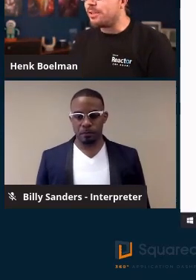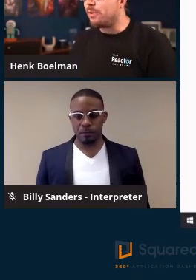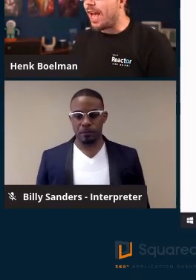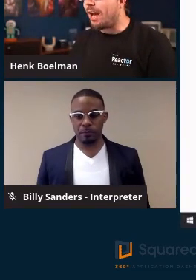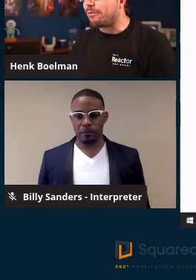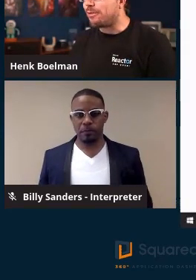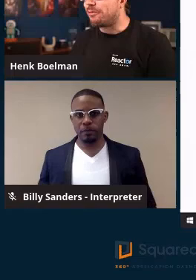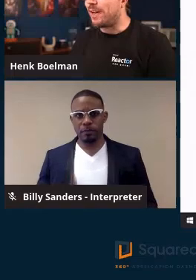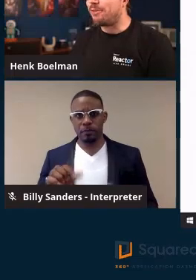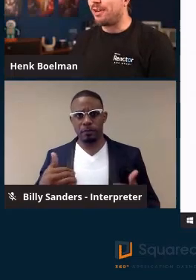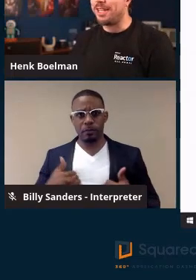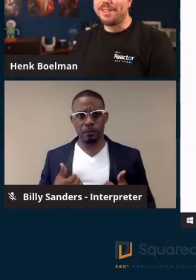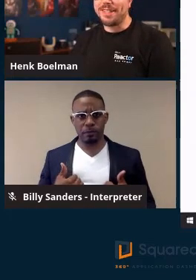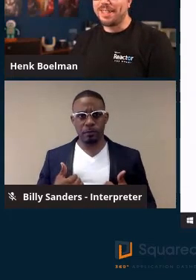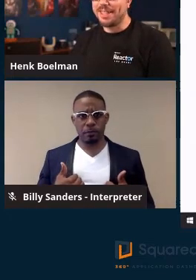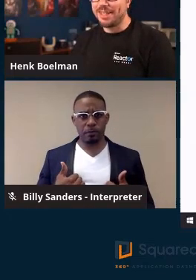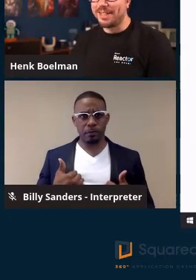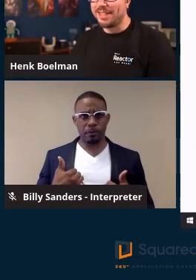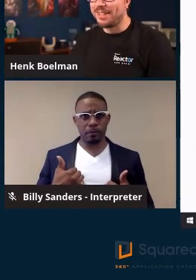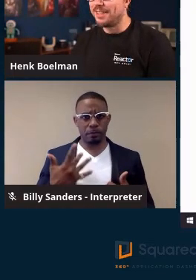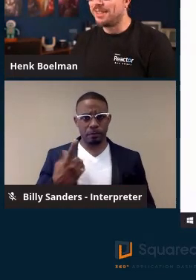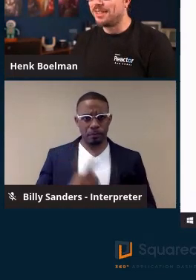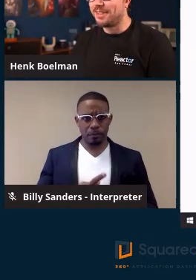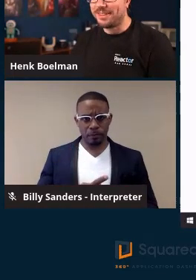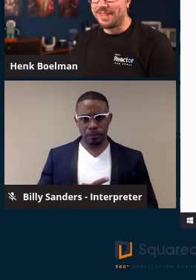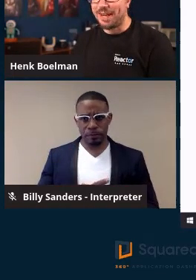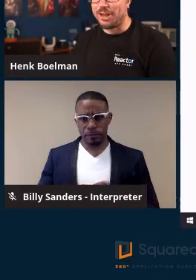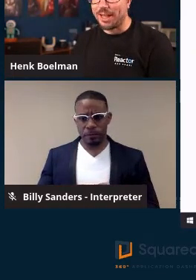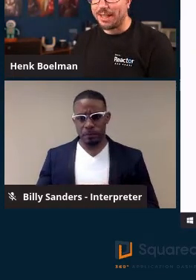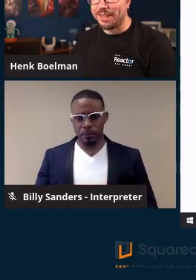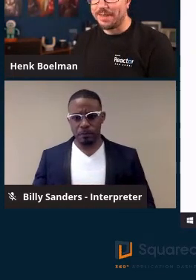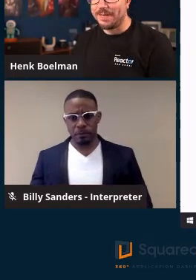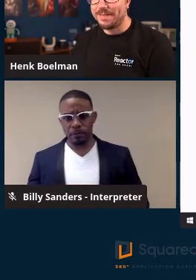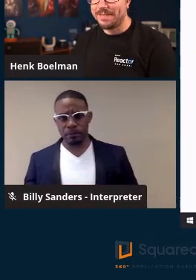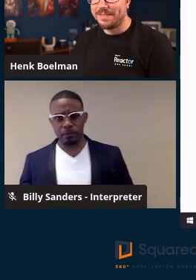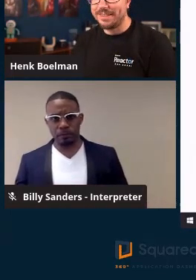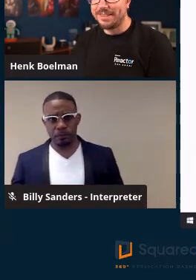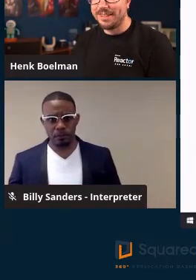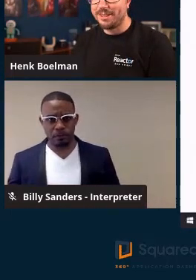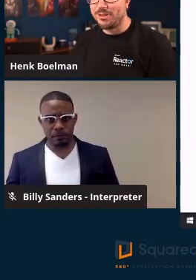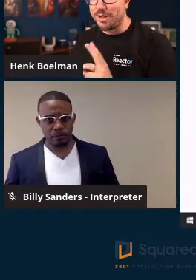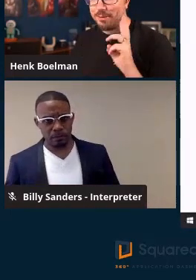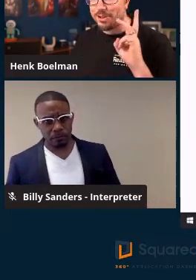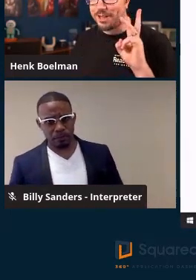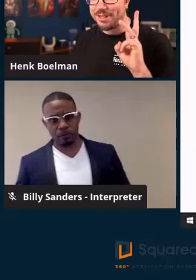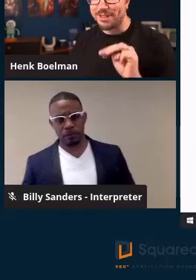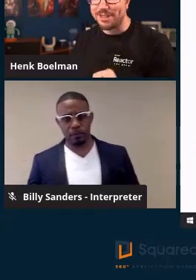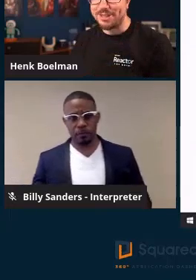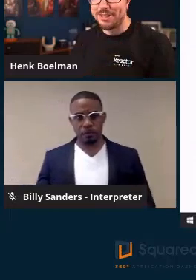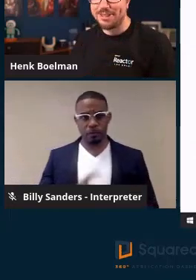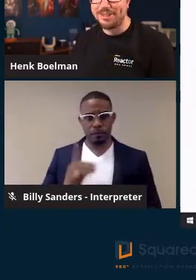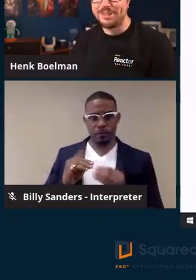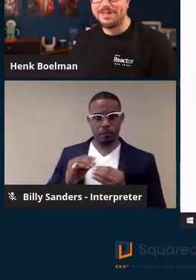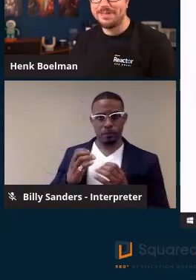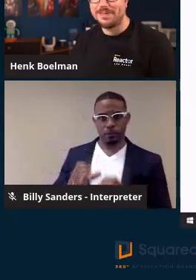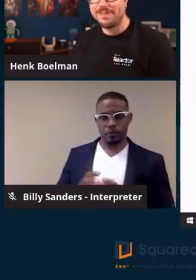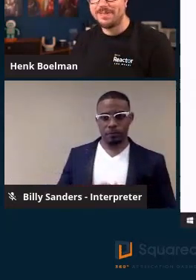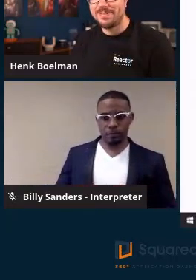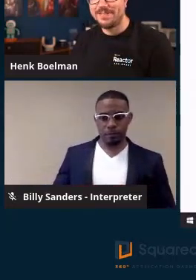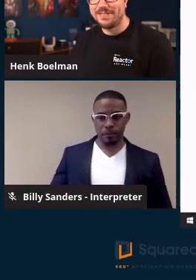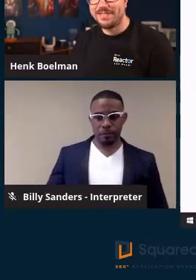How much do we have? 5, right? Yeah, we have 5. Okay. 3 more chances.